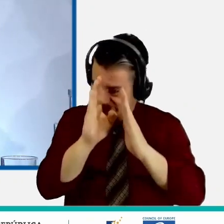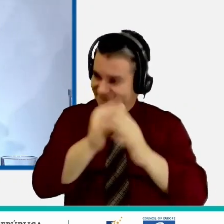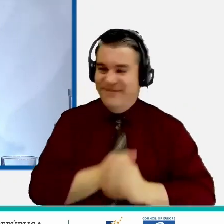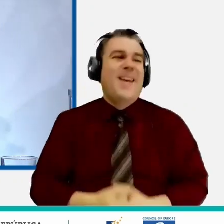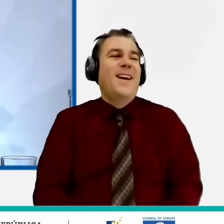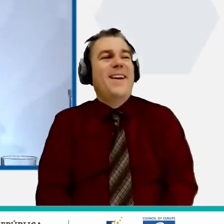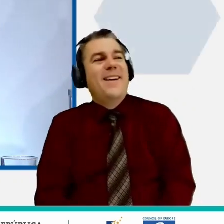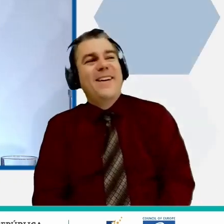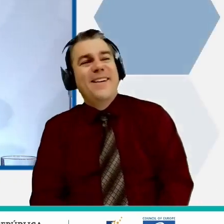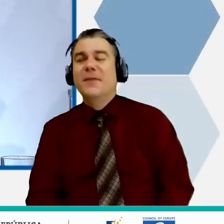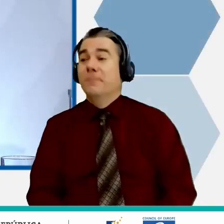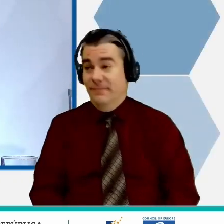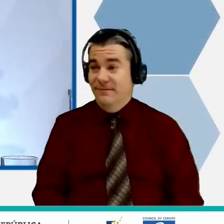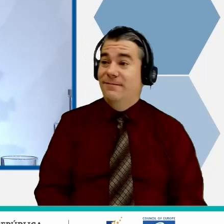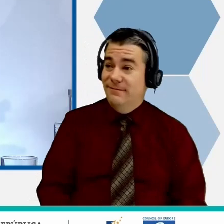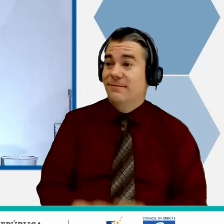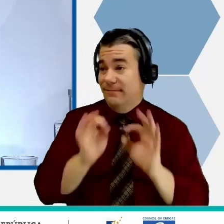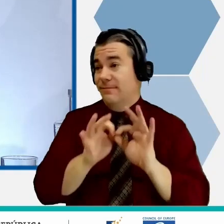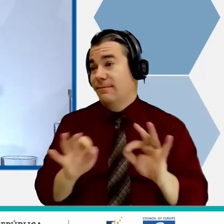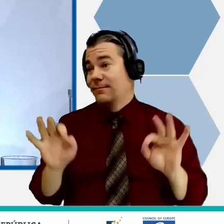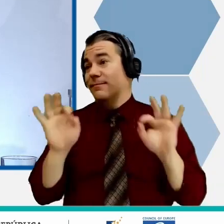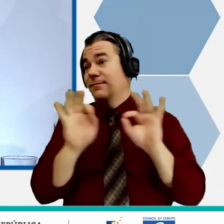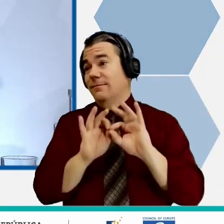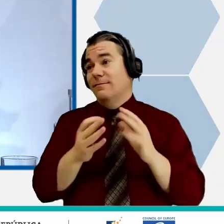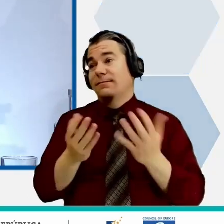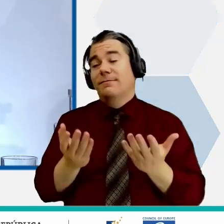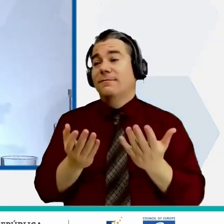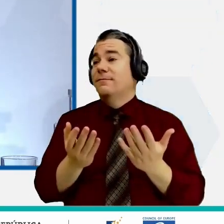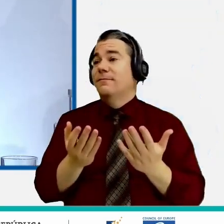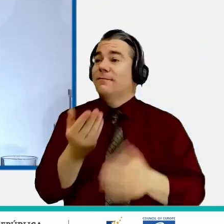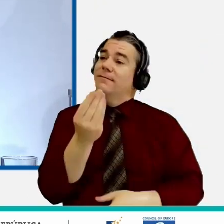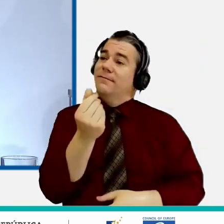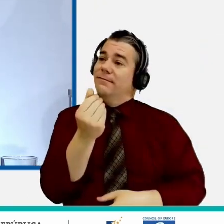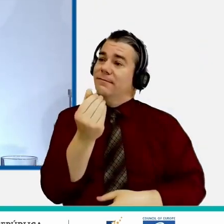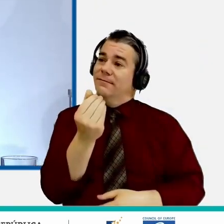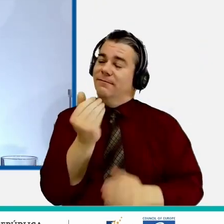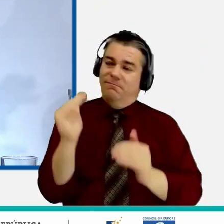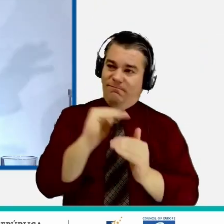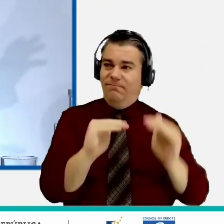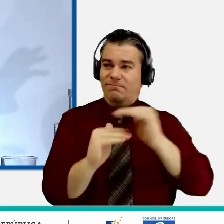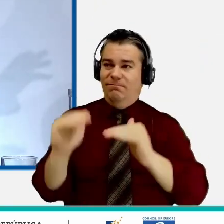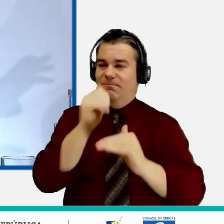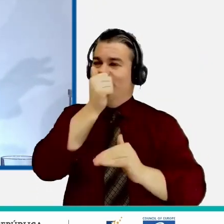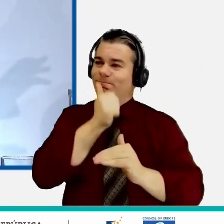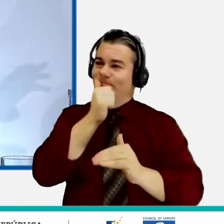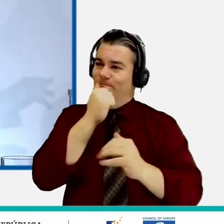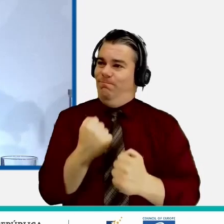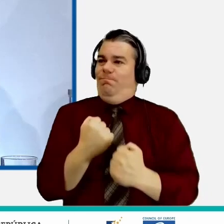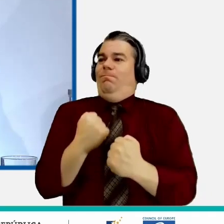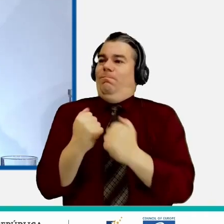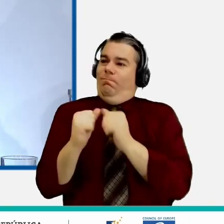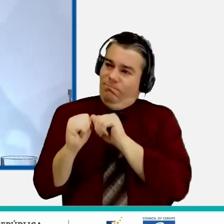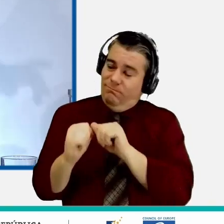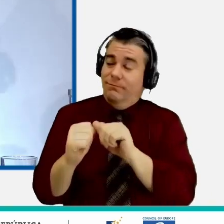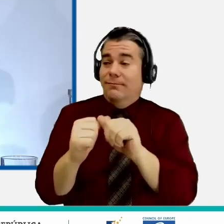And it's really very important because, I mean, it's about how the investments build more resilience. And that is, I think, one of the priority areas